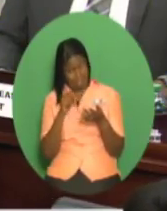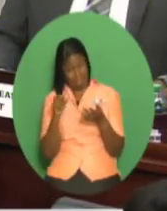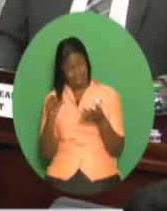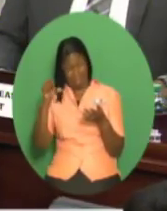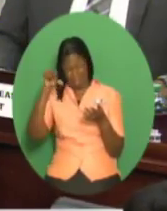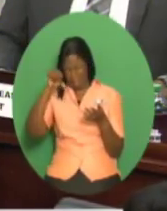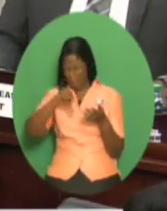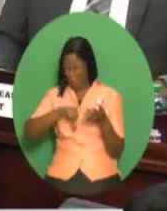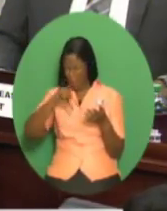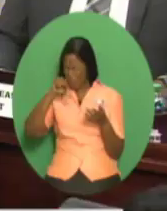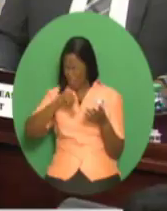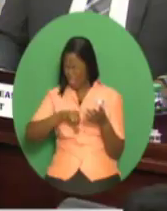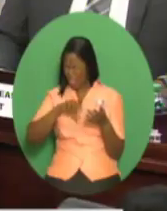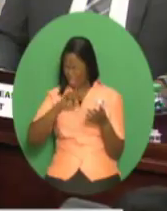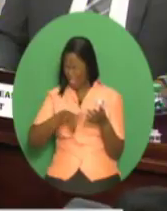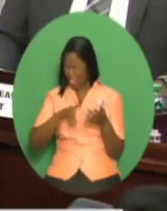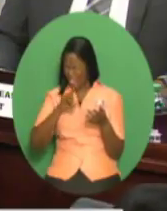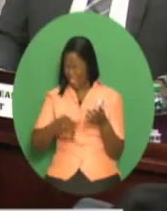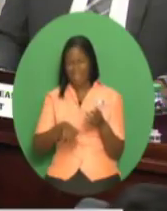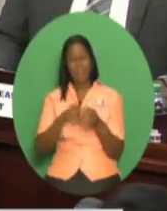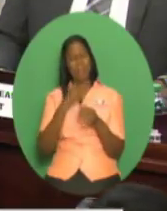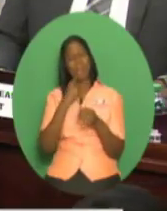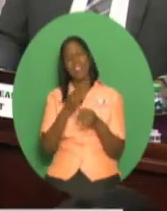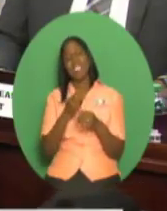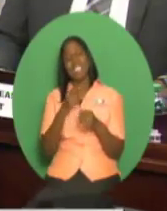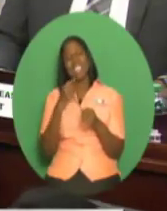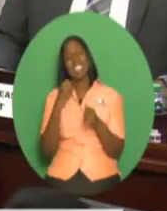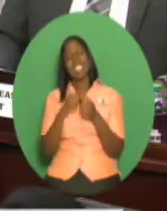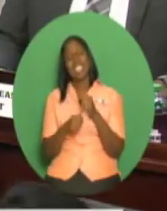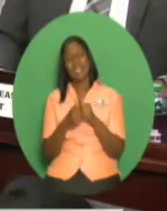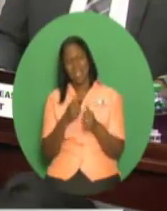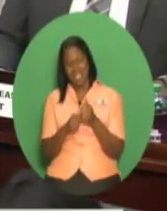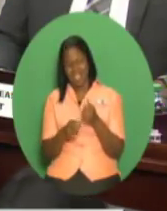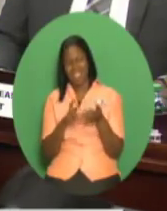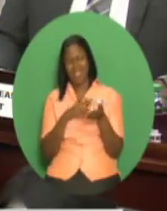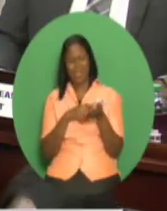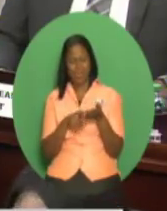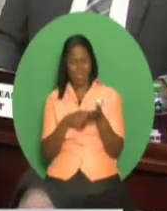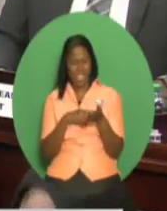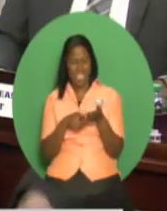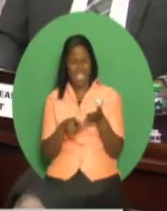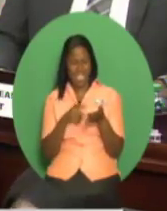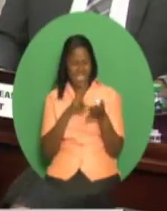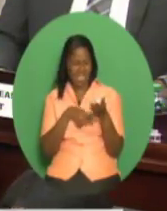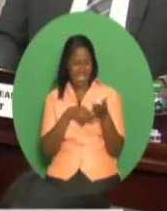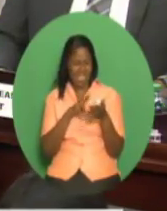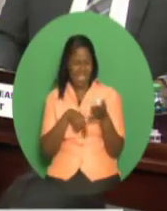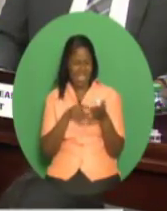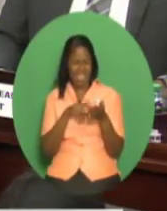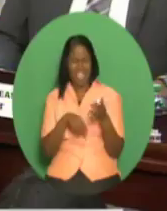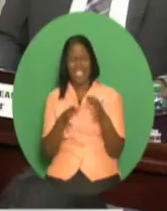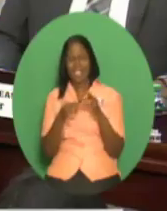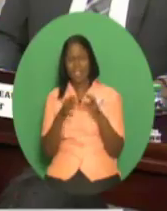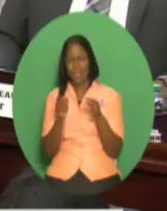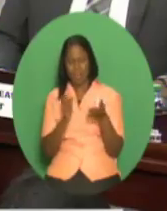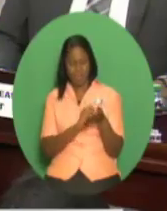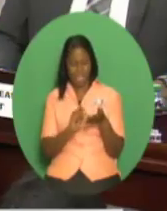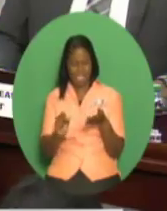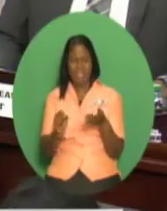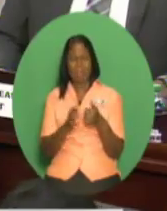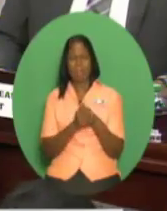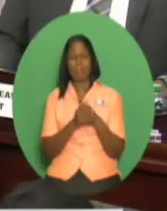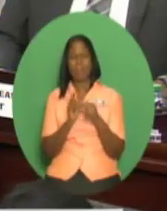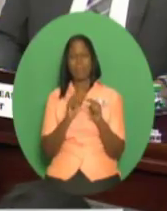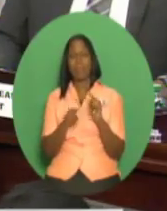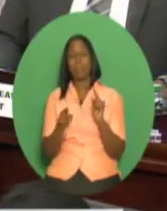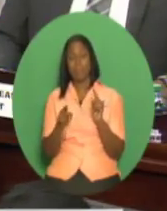It is, in many cases, difficult to read or decipher. This ministry